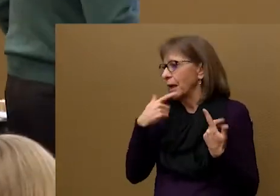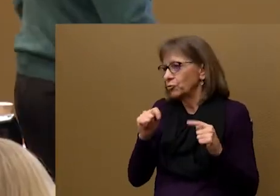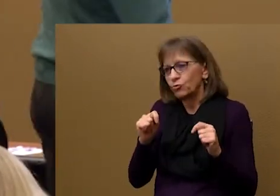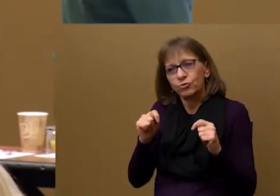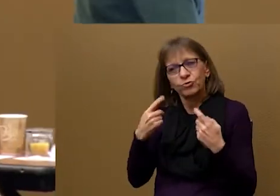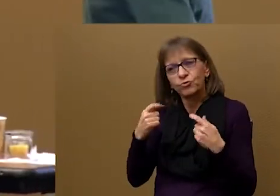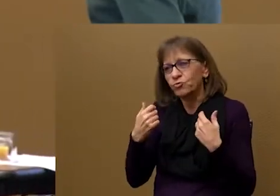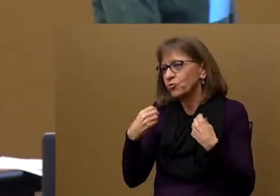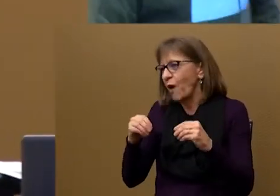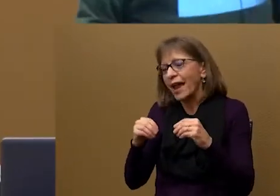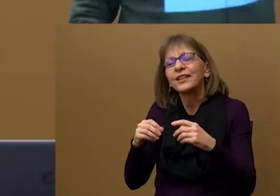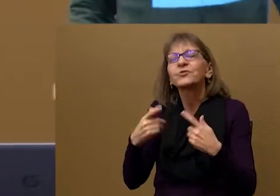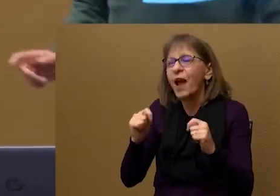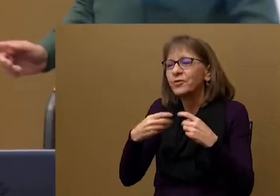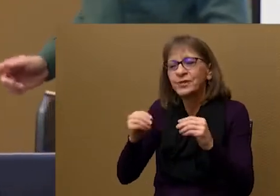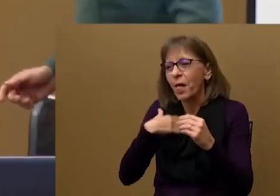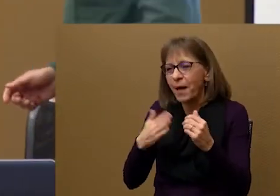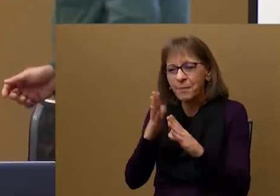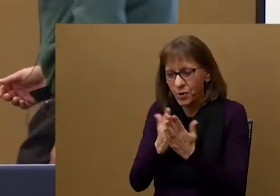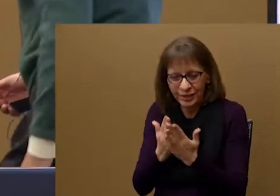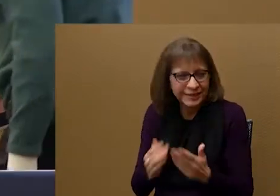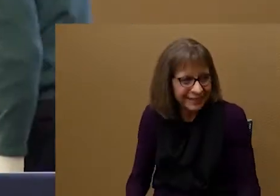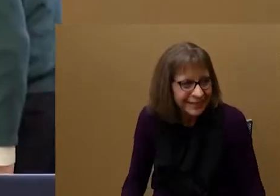shamelessly try to sell my books, but